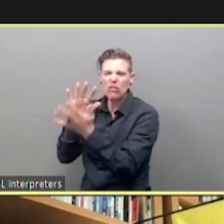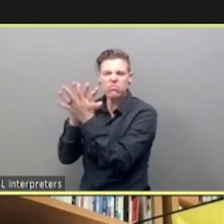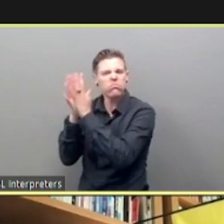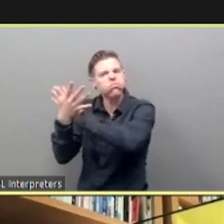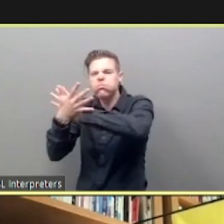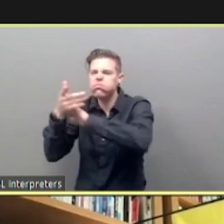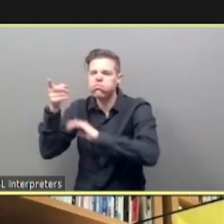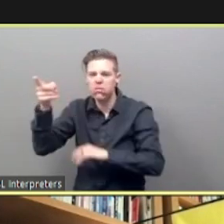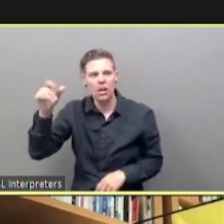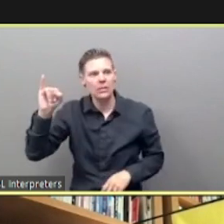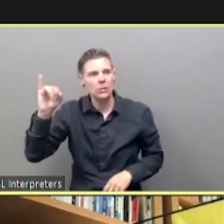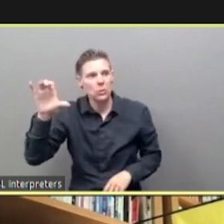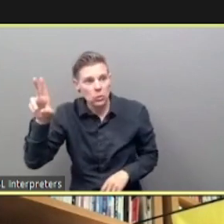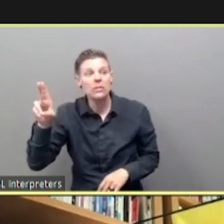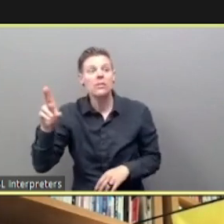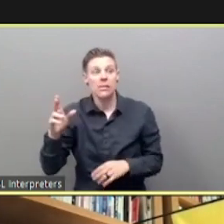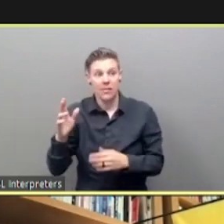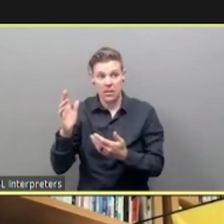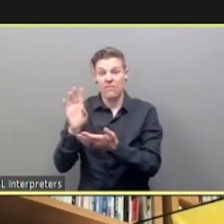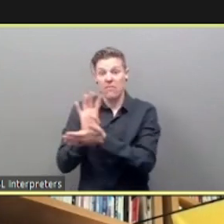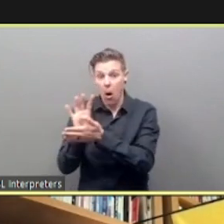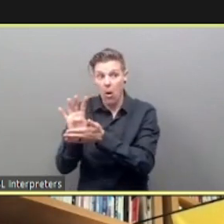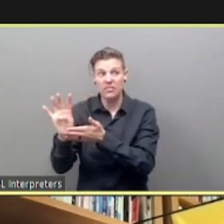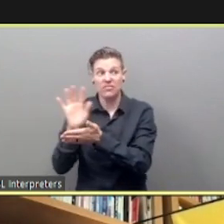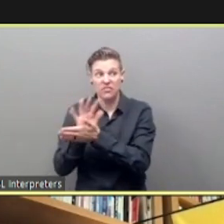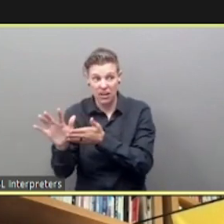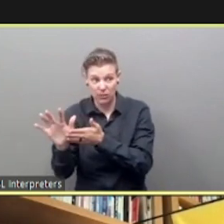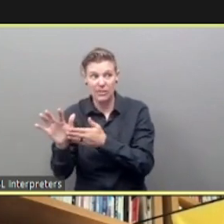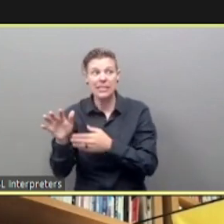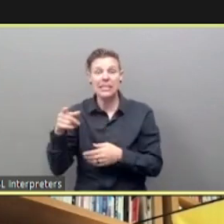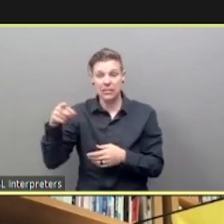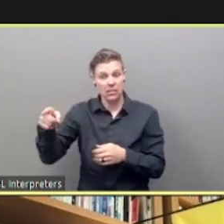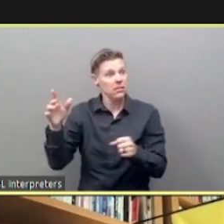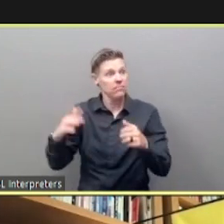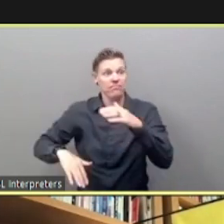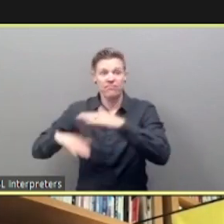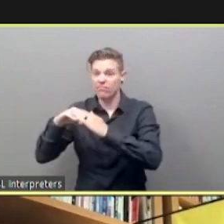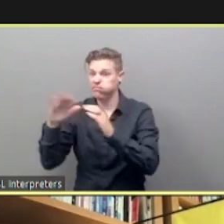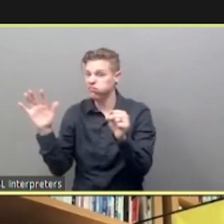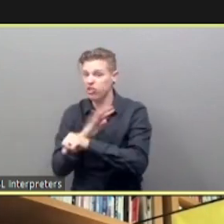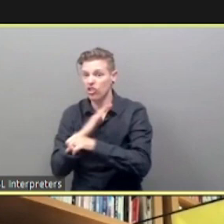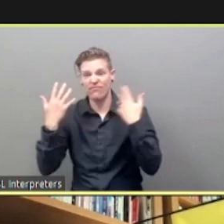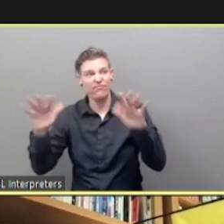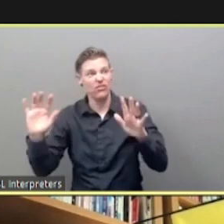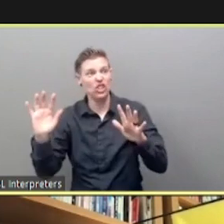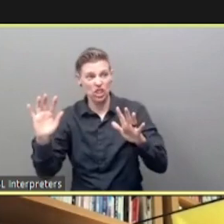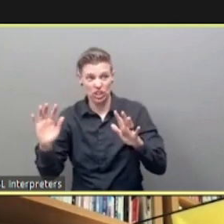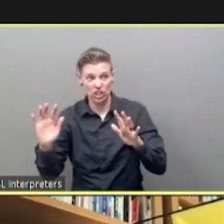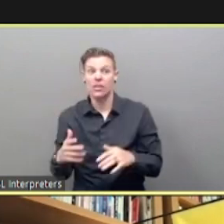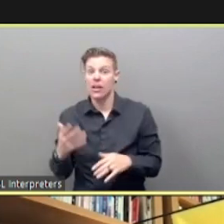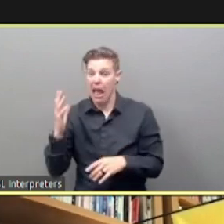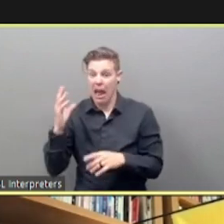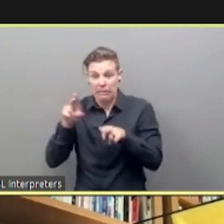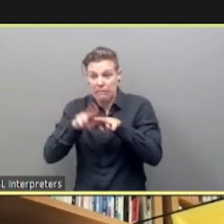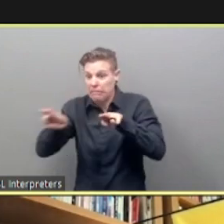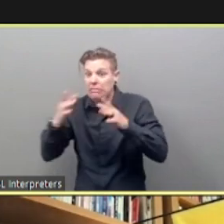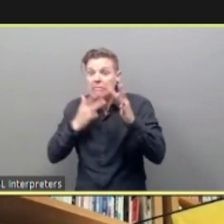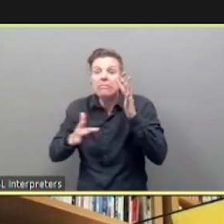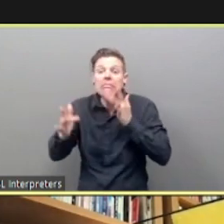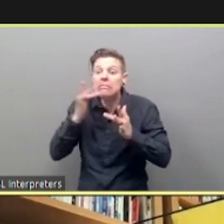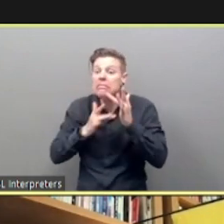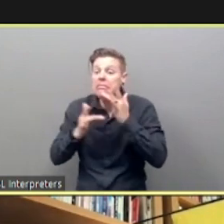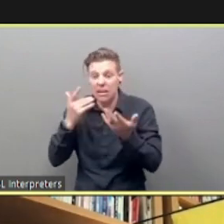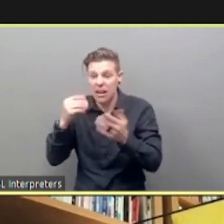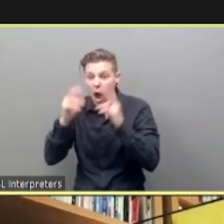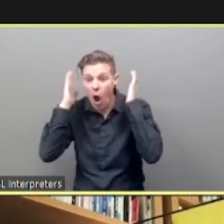5 weeks. And non-ICU beds also at or above 100% capacity.